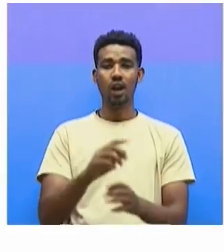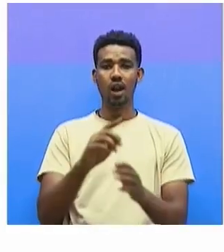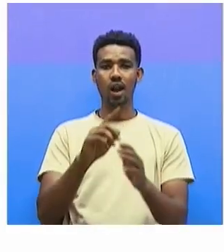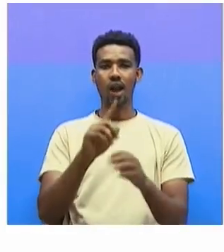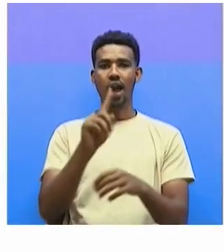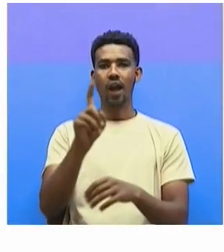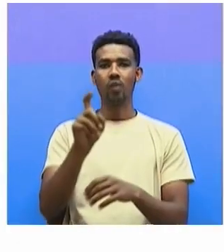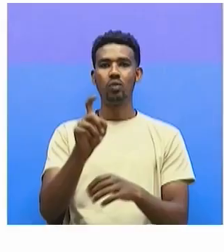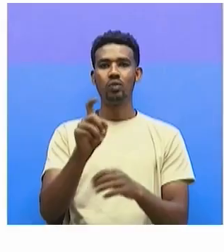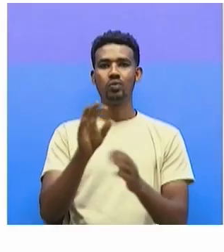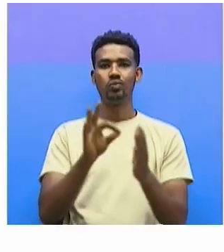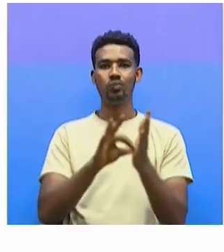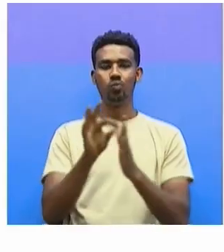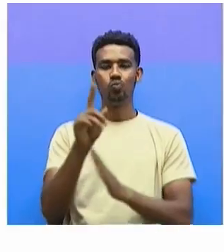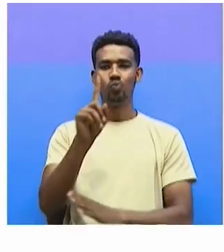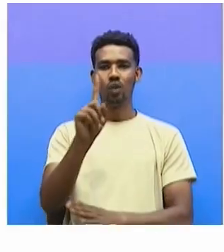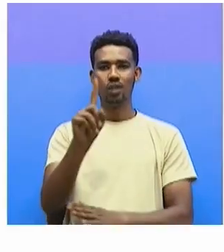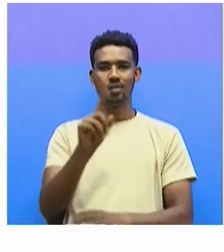Do you